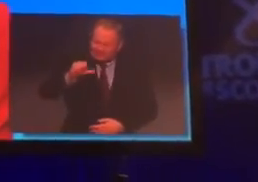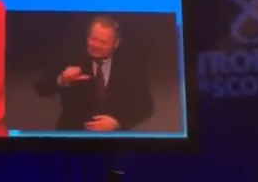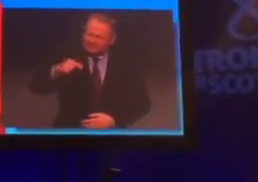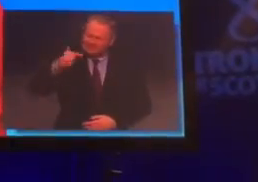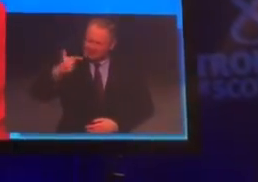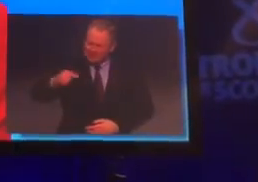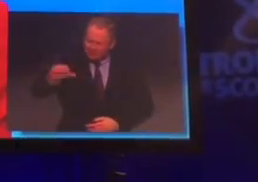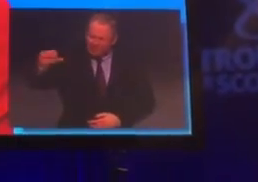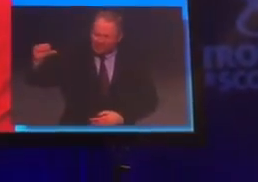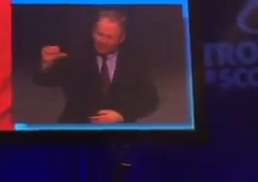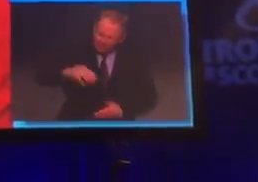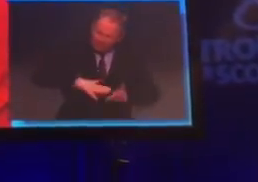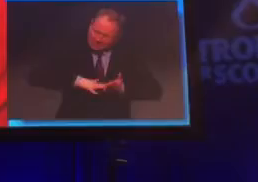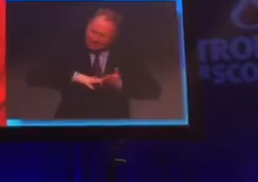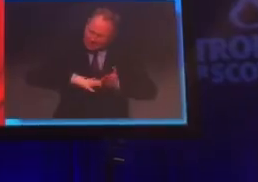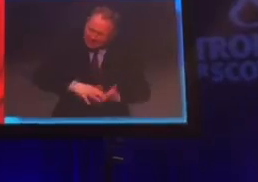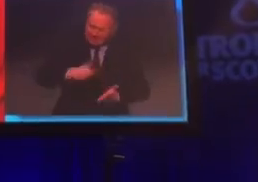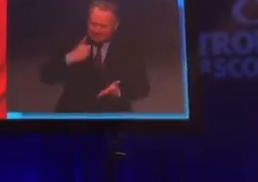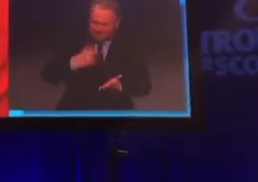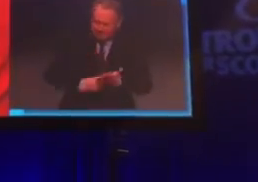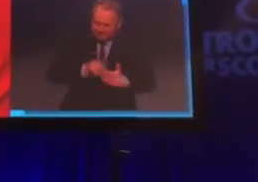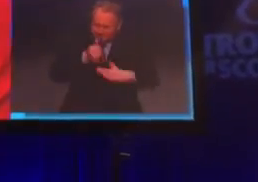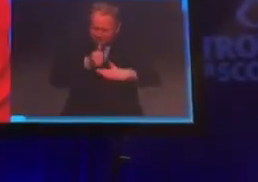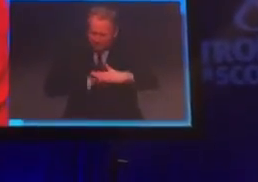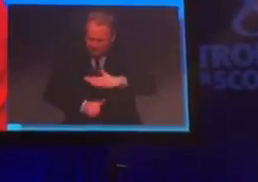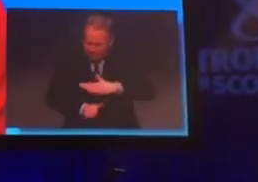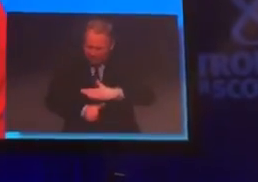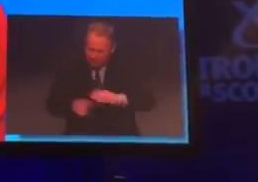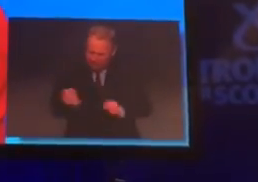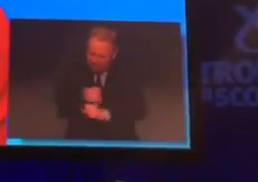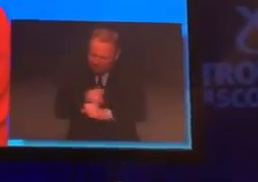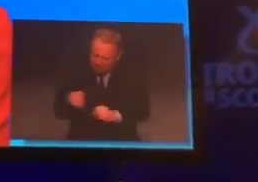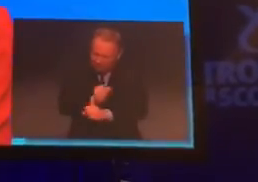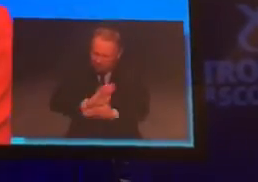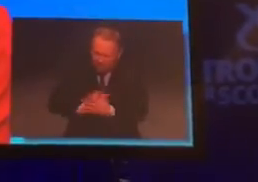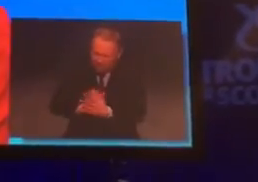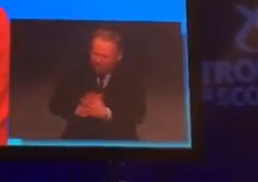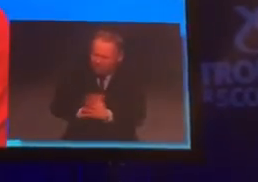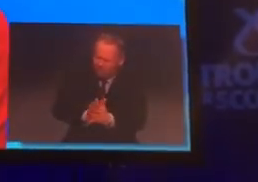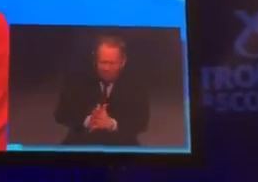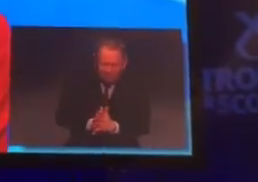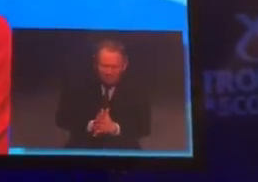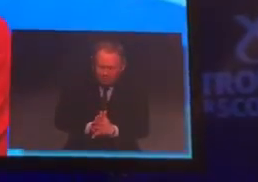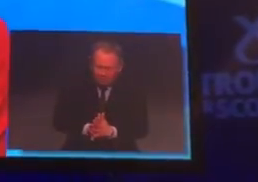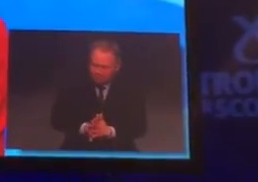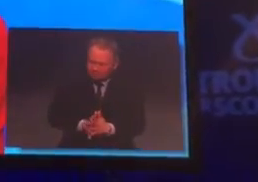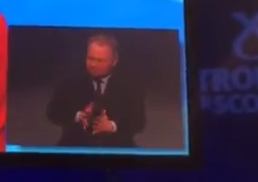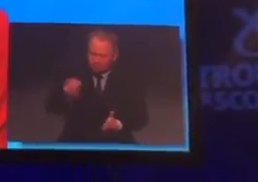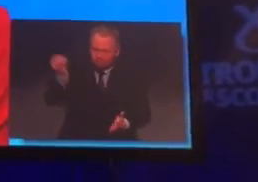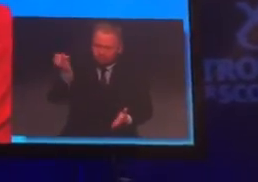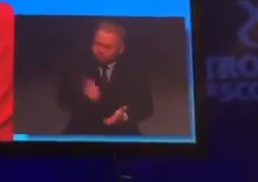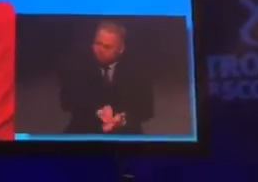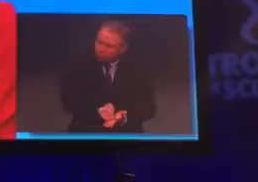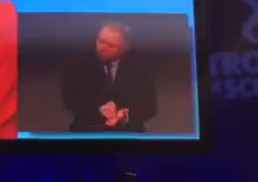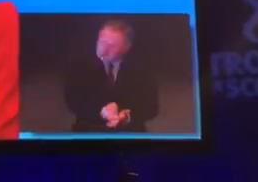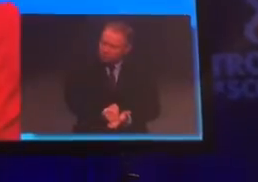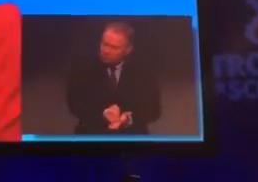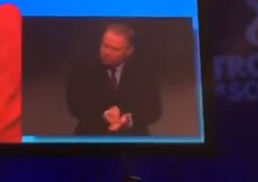£167,000 million on weapons of mass destruction would be immoral.